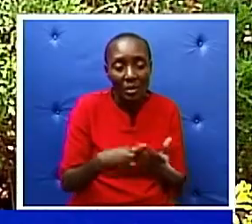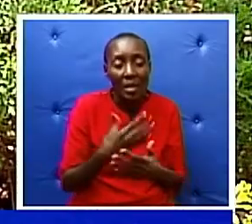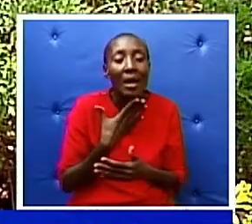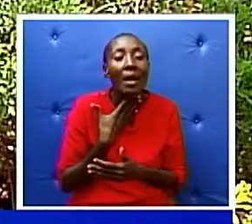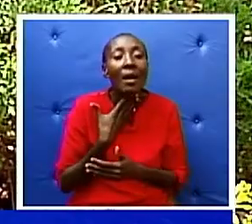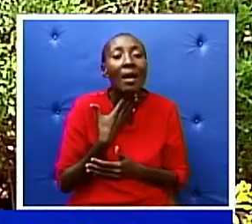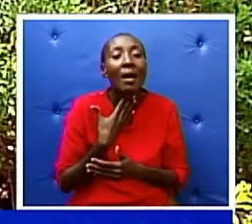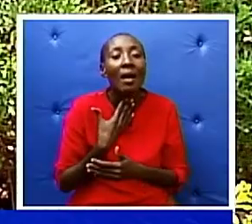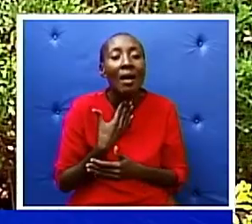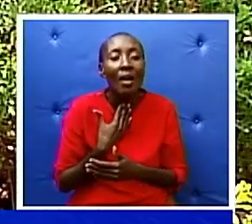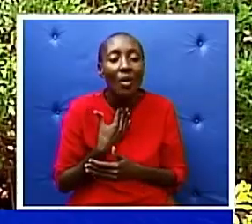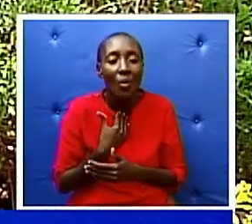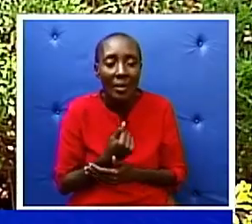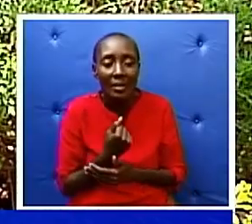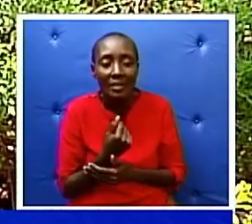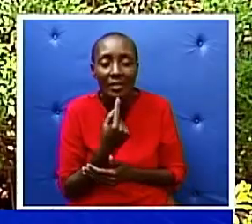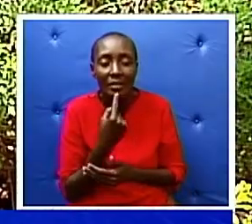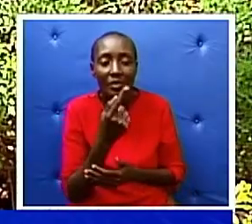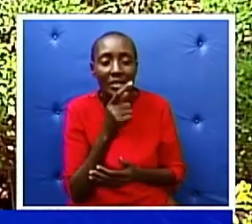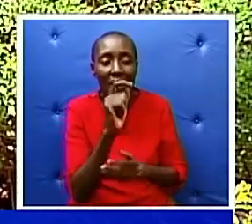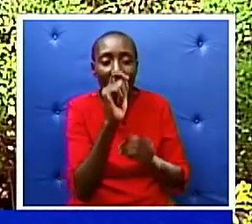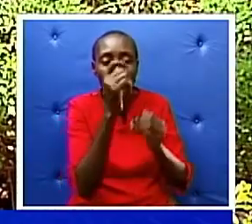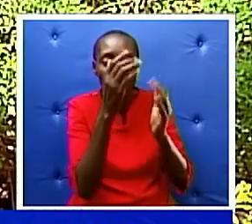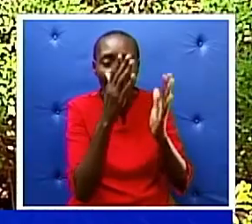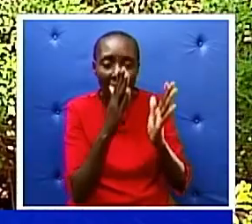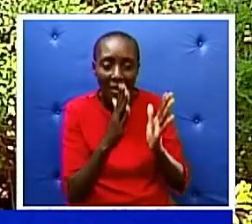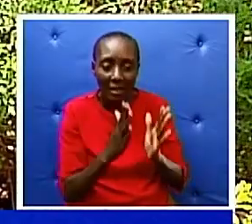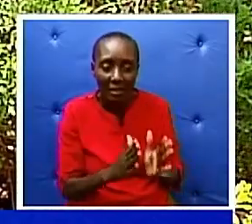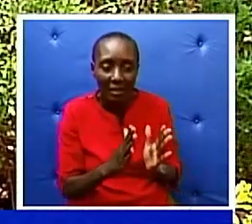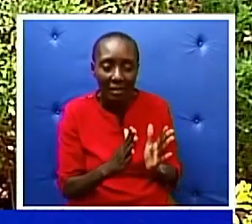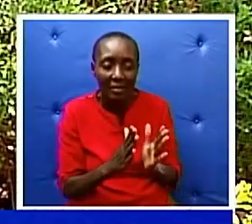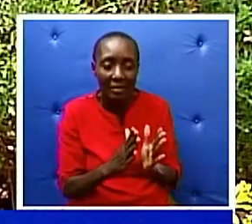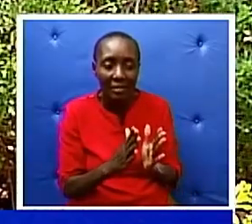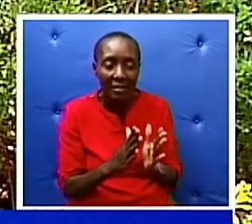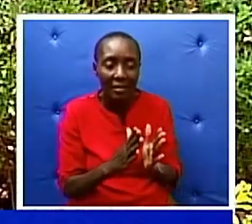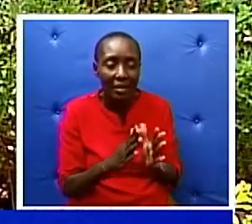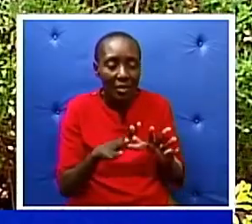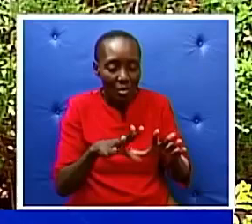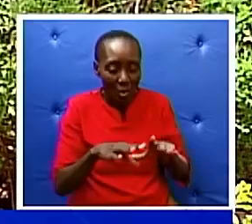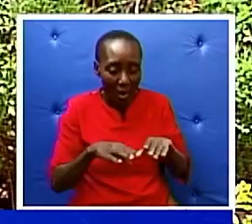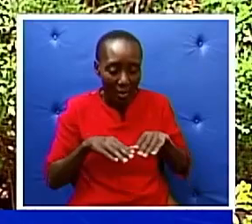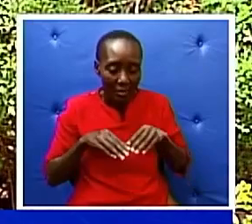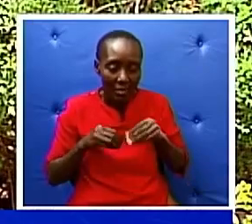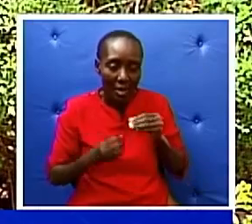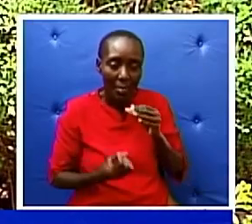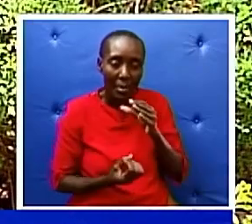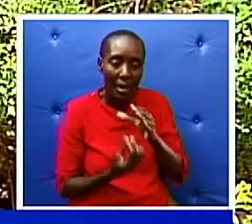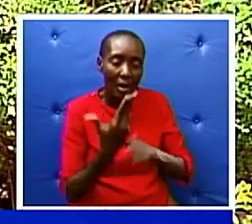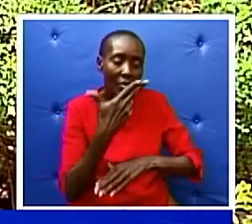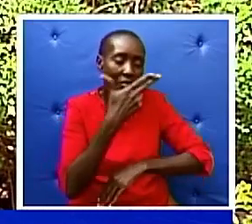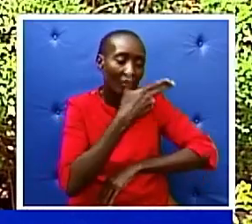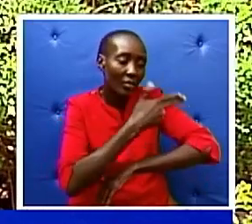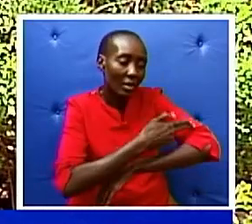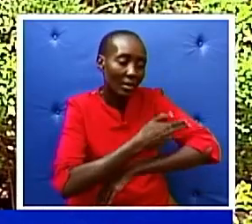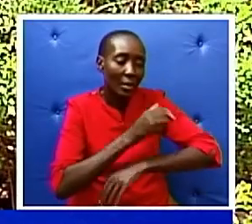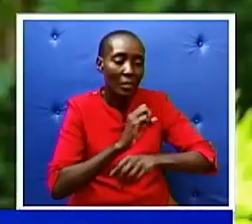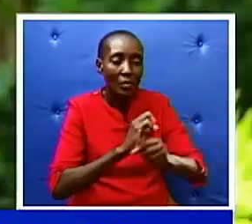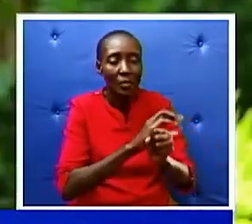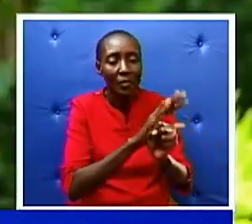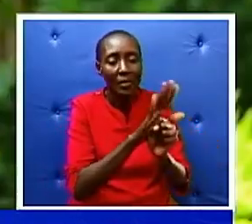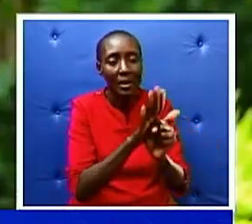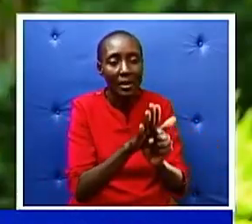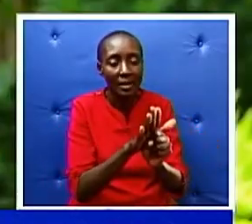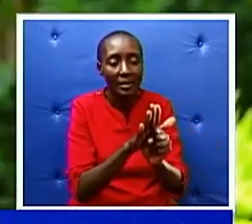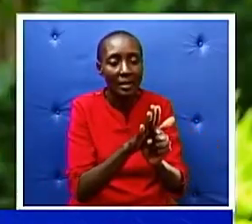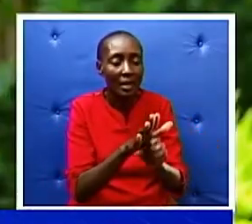on fellow Kenyans to embrace the rollout of the vaccination for COVID-19, to